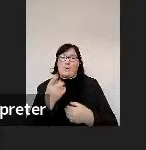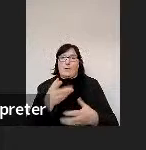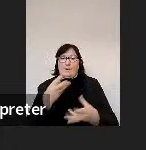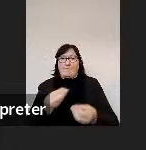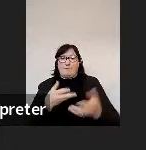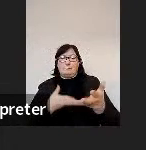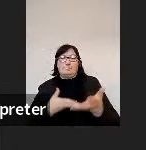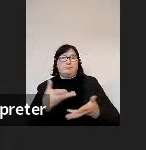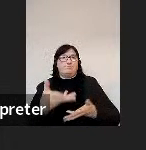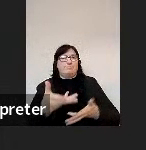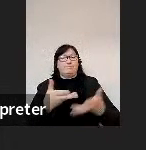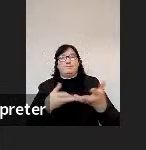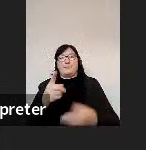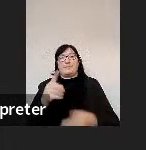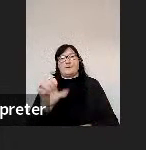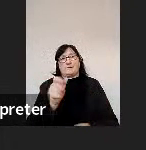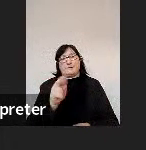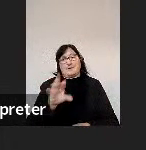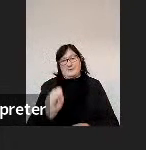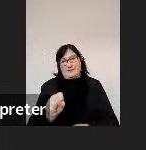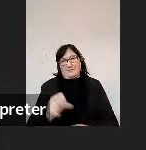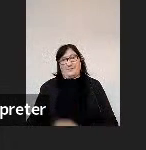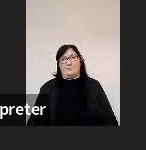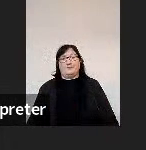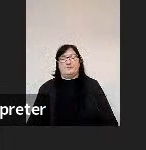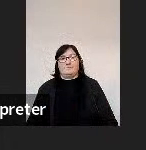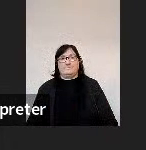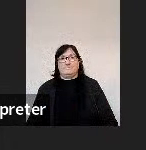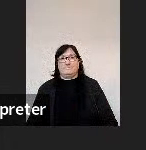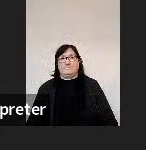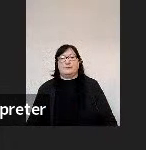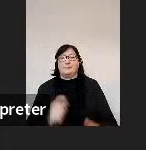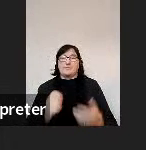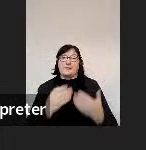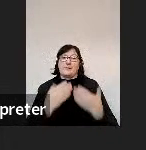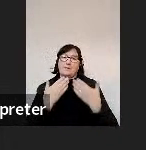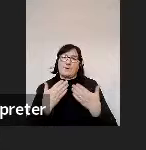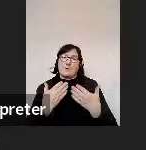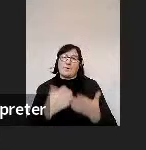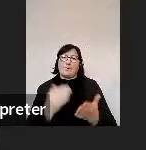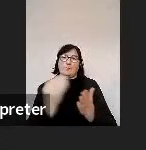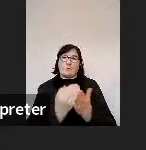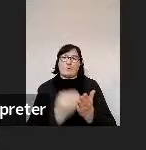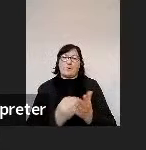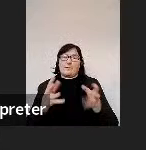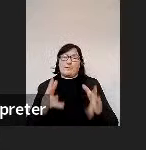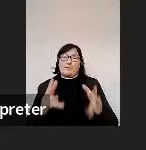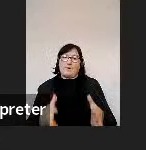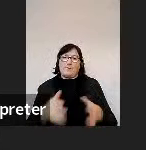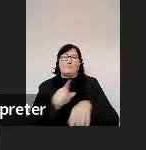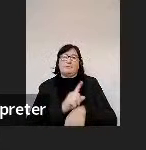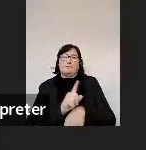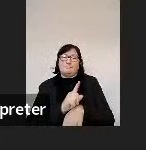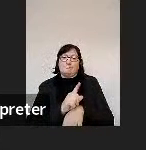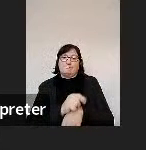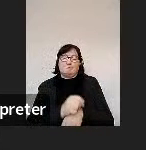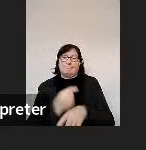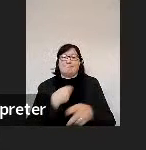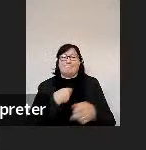Program Director, I thank you for the opportunity And I would like to hand over to my